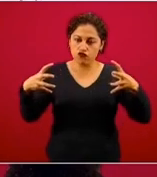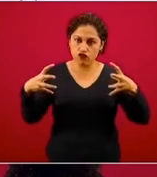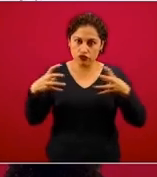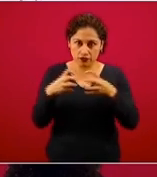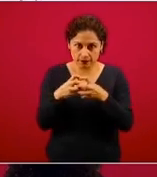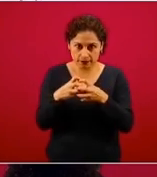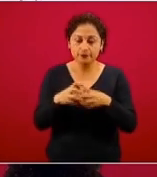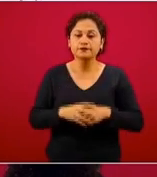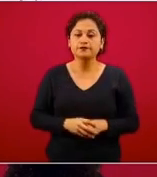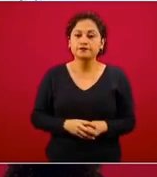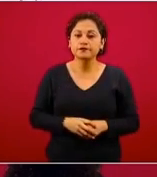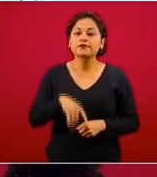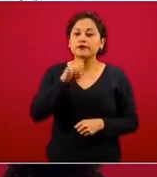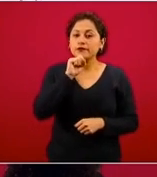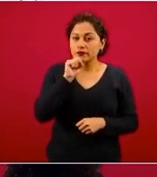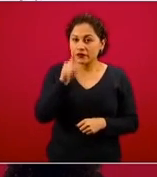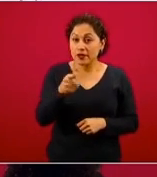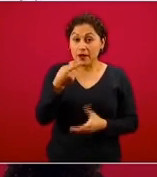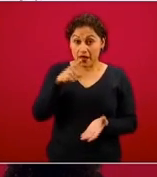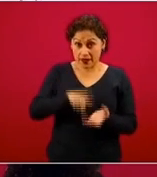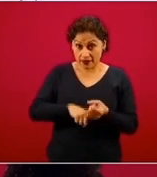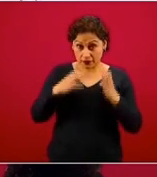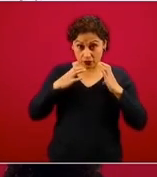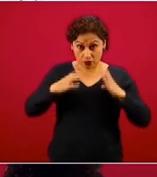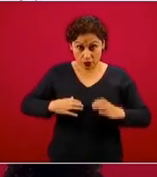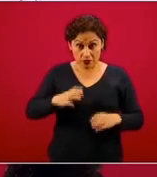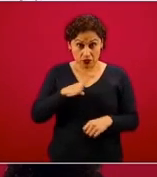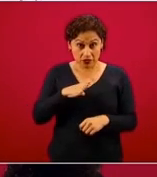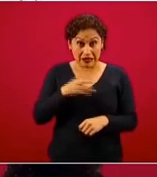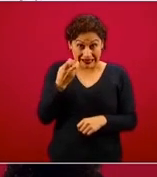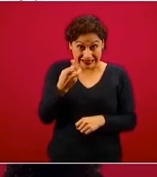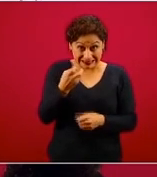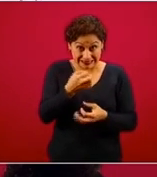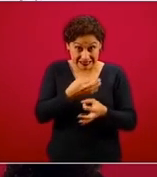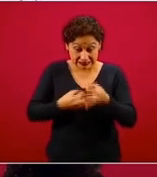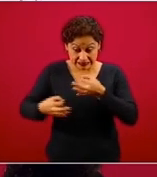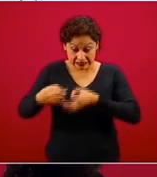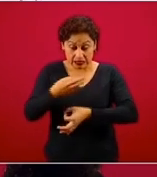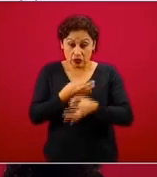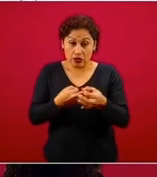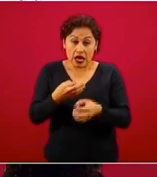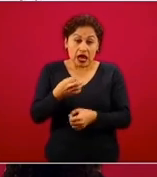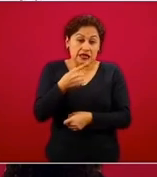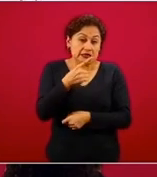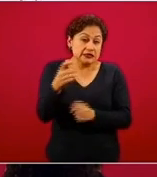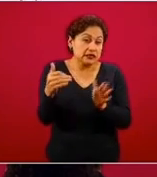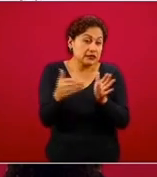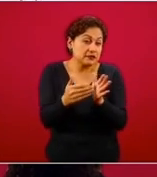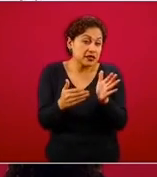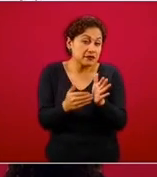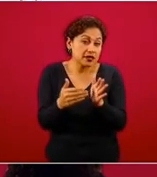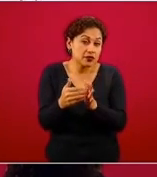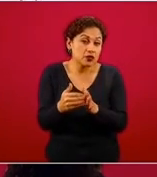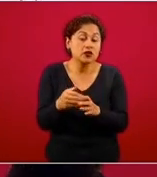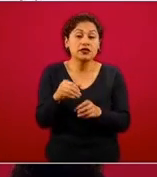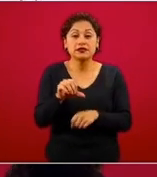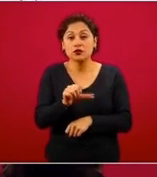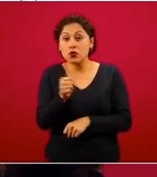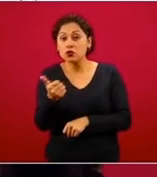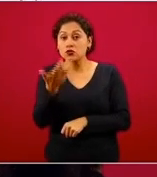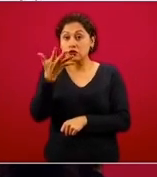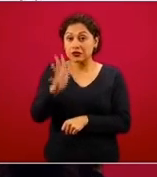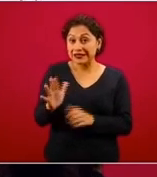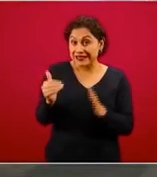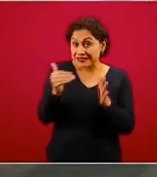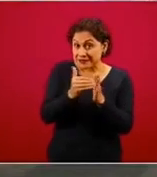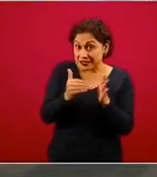different kinds of fácilmente lymphocytes. 100,000 Um, millones de células que producen anticuerpos y and 10,000 billones de linfocitos